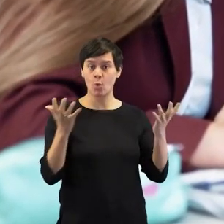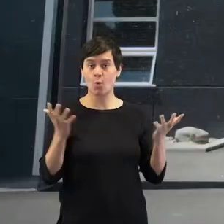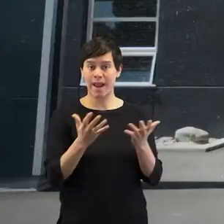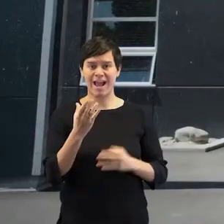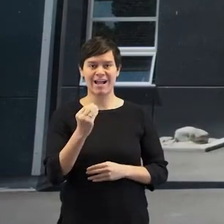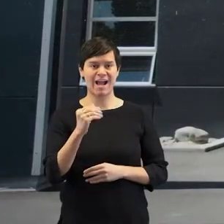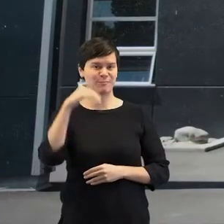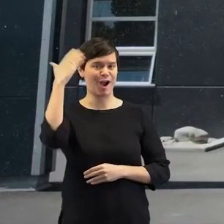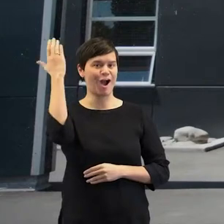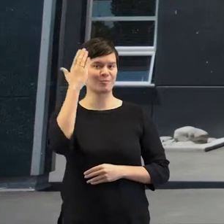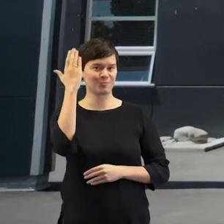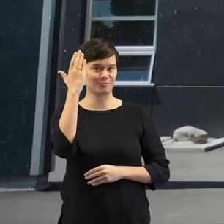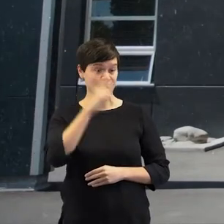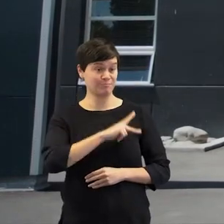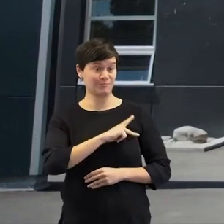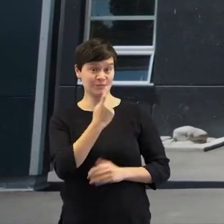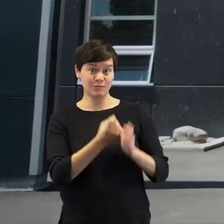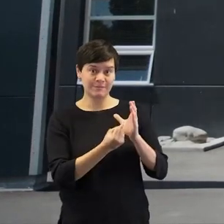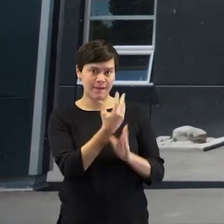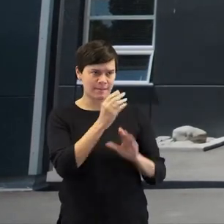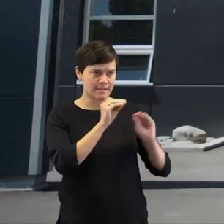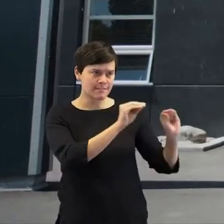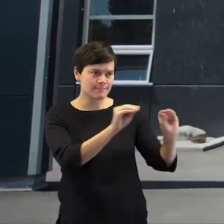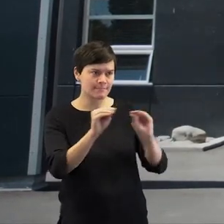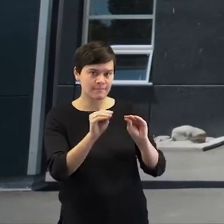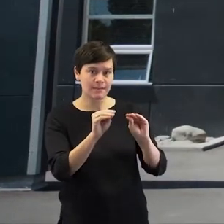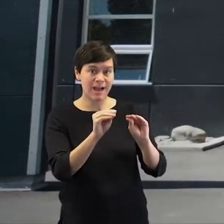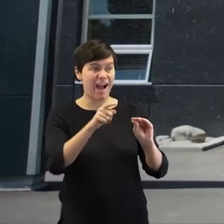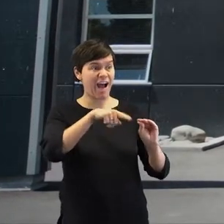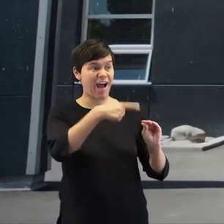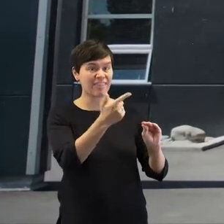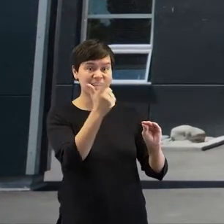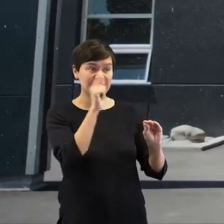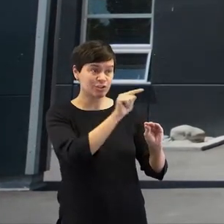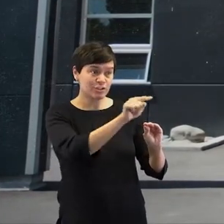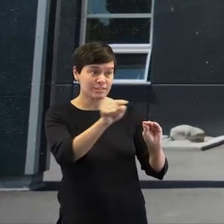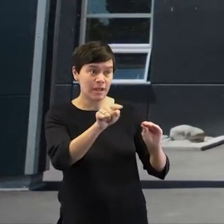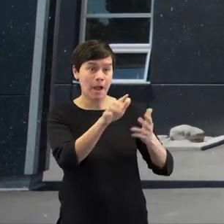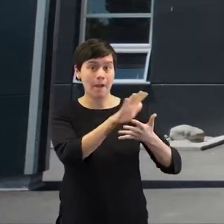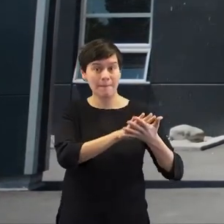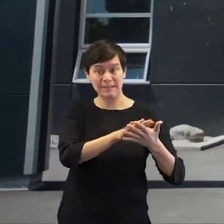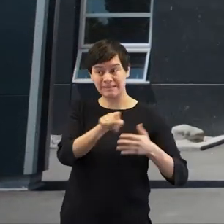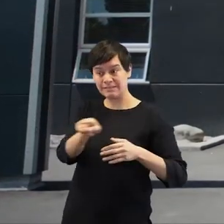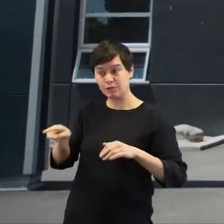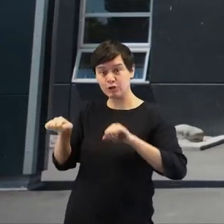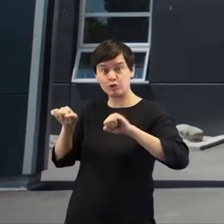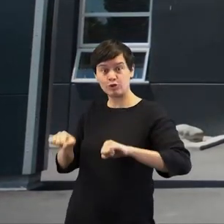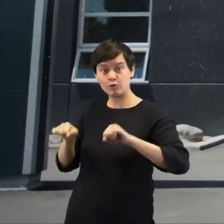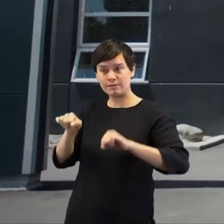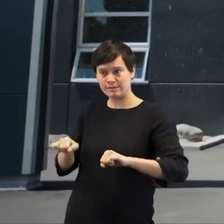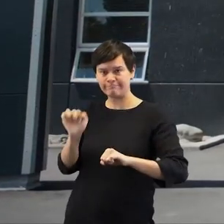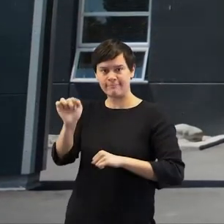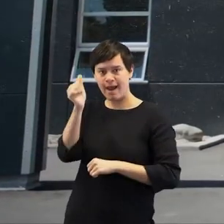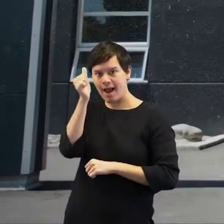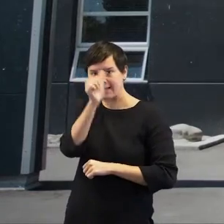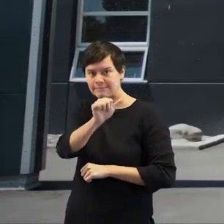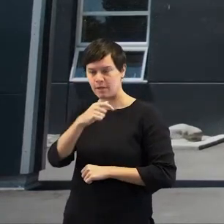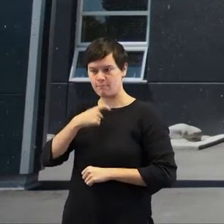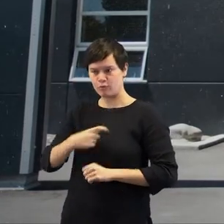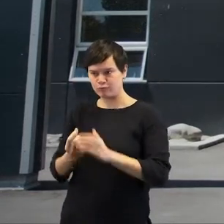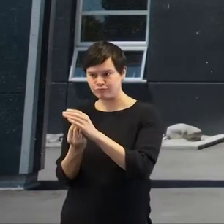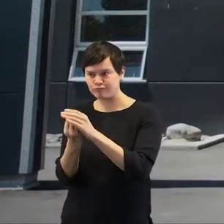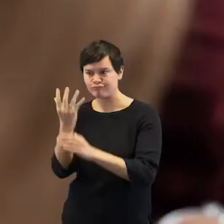Michelle shares her professional development, growing the expertise of other teachers towards all students flourishing academically